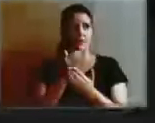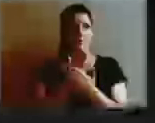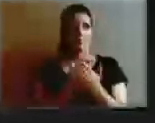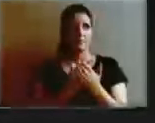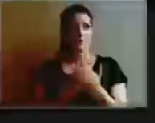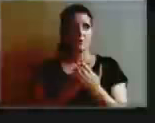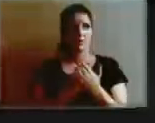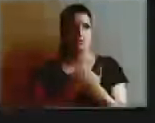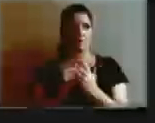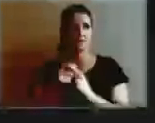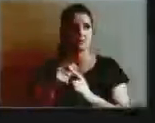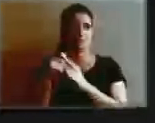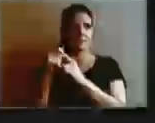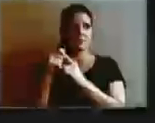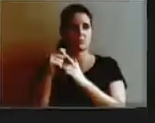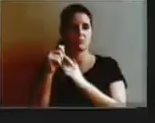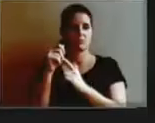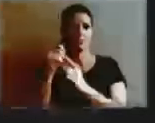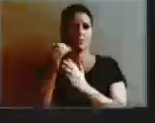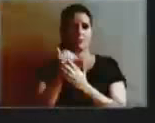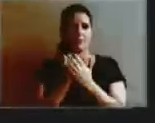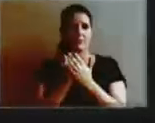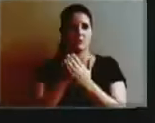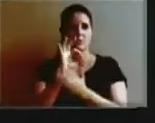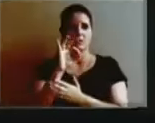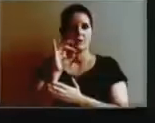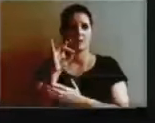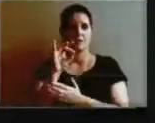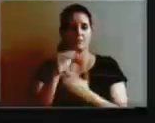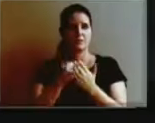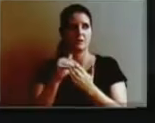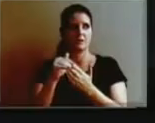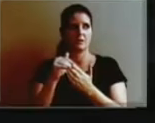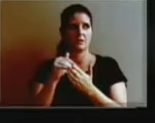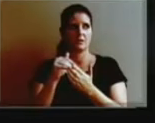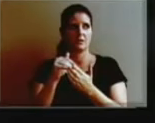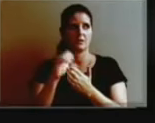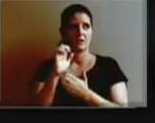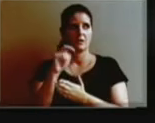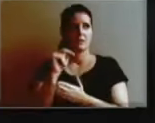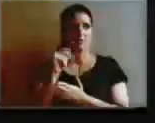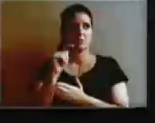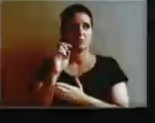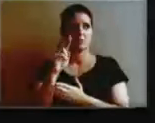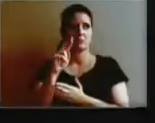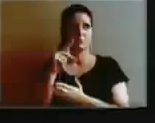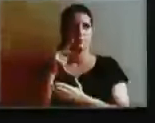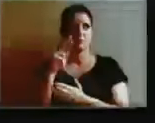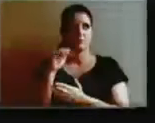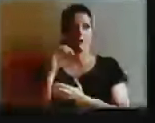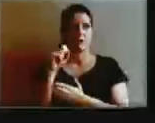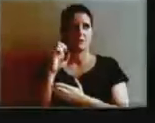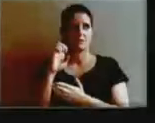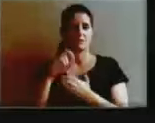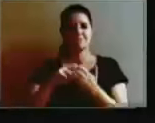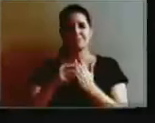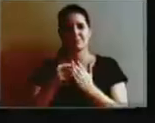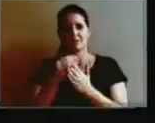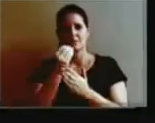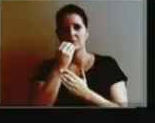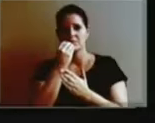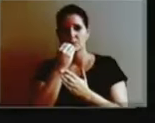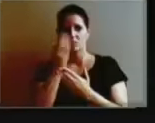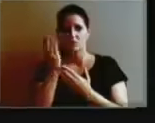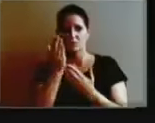the special revenue, being $98 million, enterprise fund $89 million. Enterprise is mostly nutrition services, the